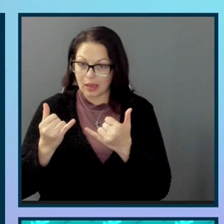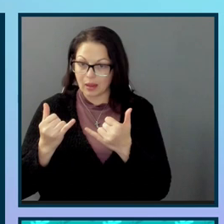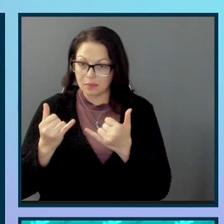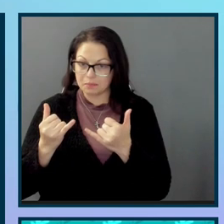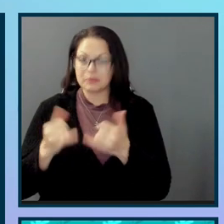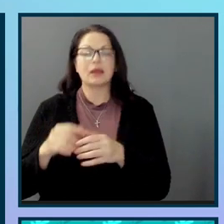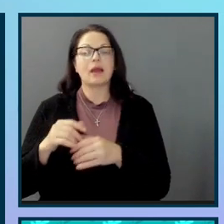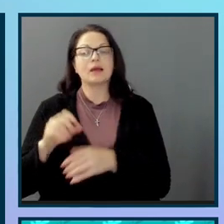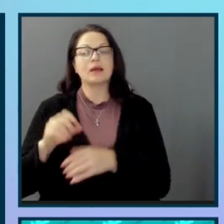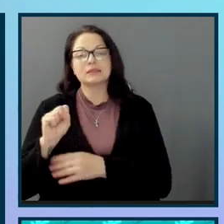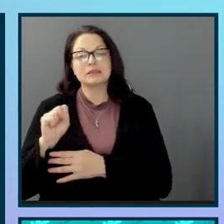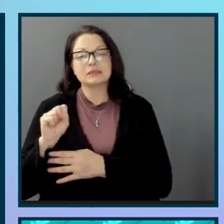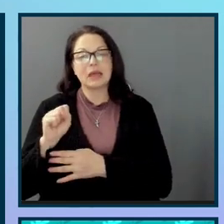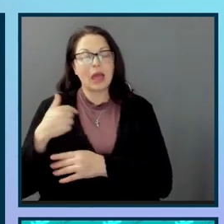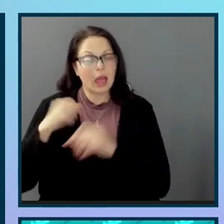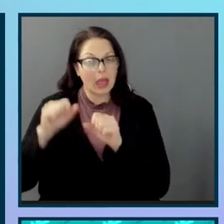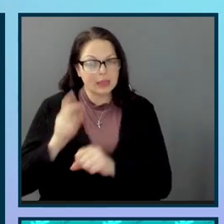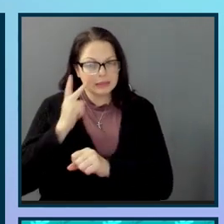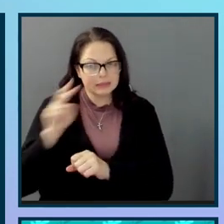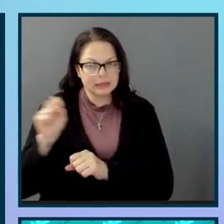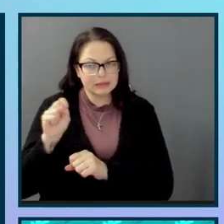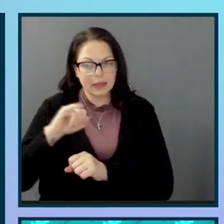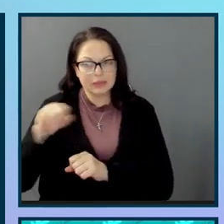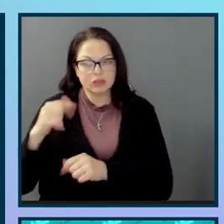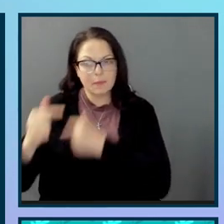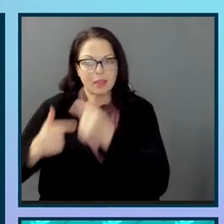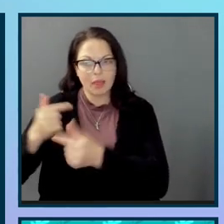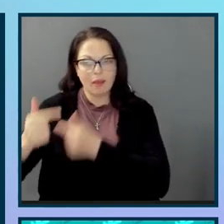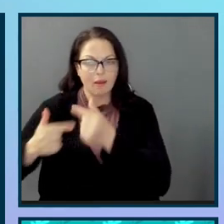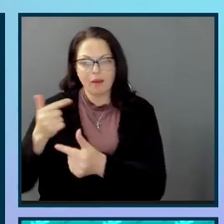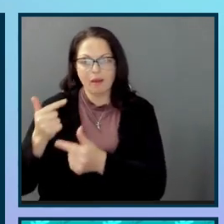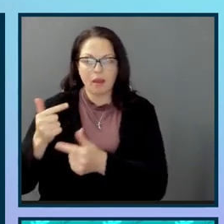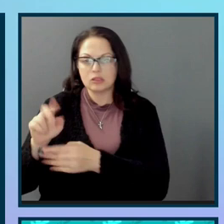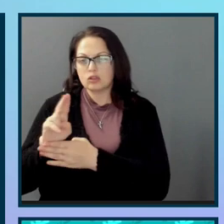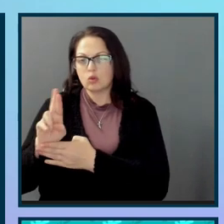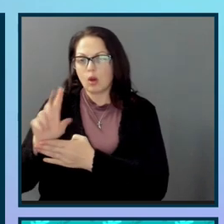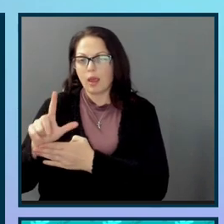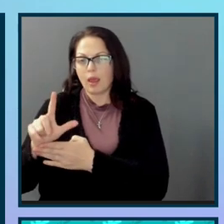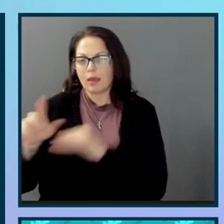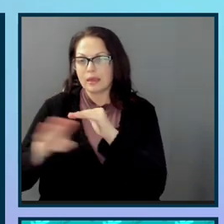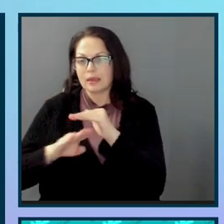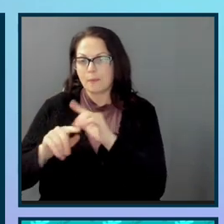Jam legacy, I can see Space Jam legacy synopsis URL in the bottom left corner.